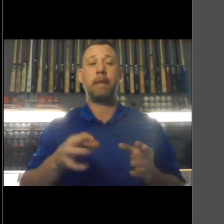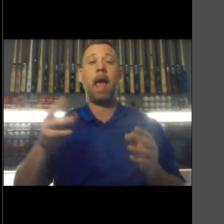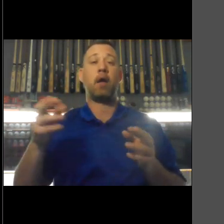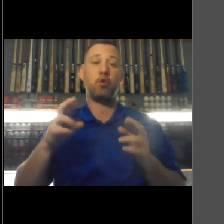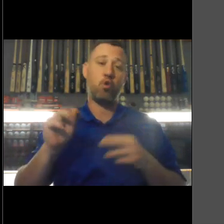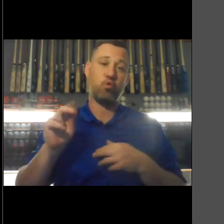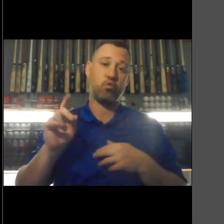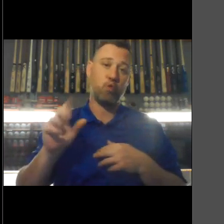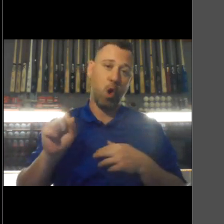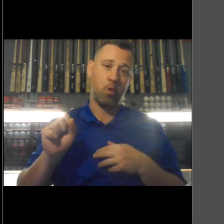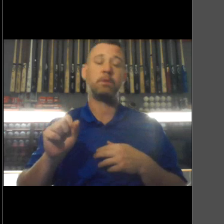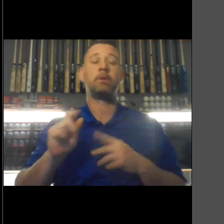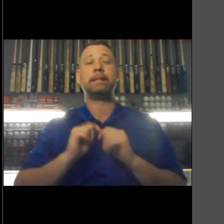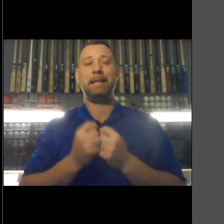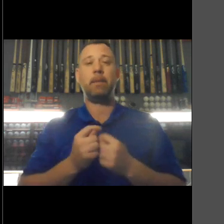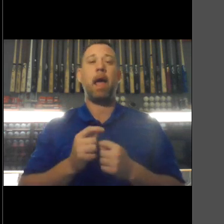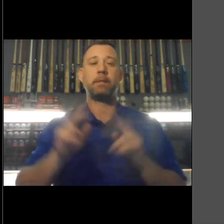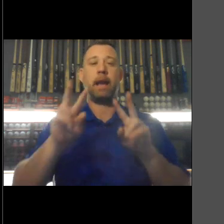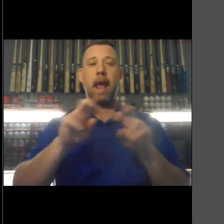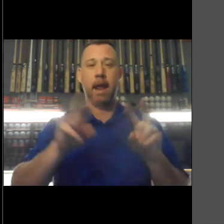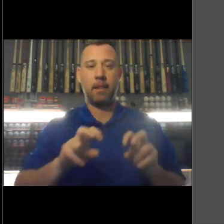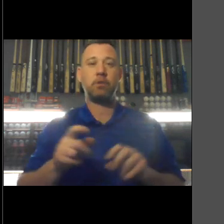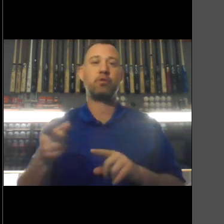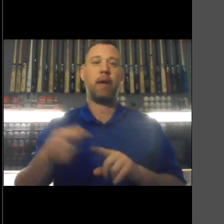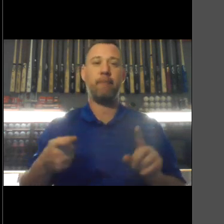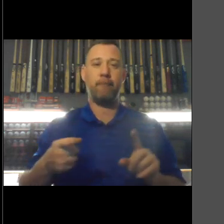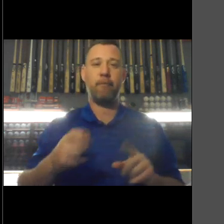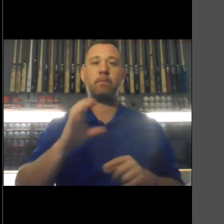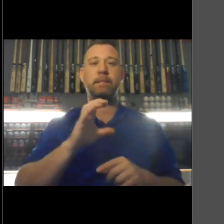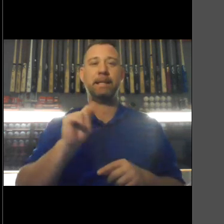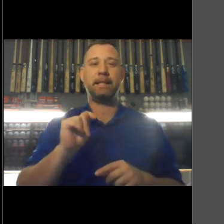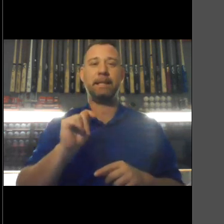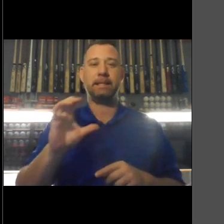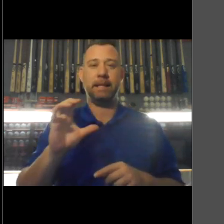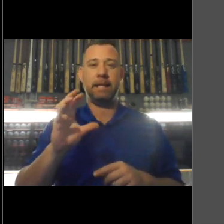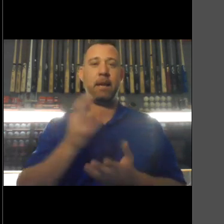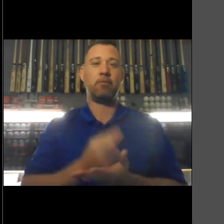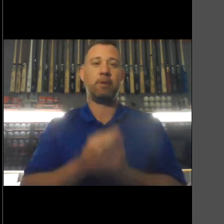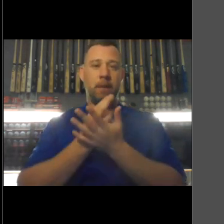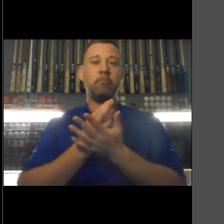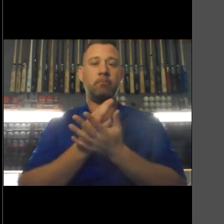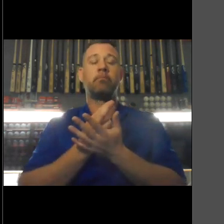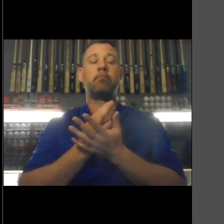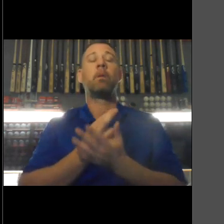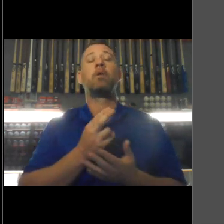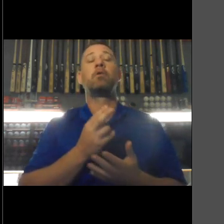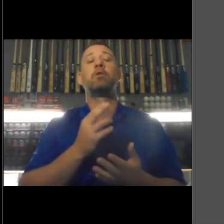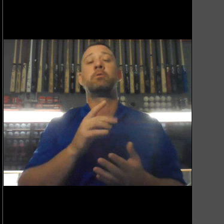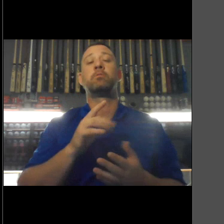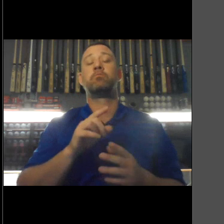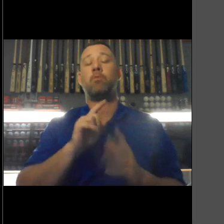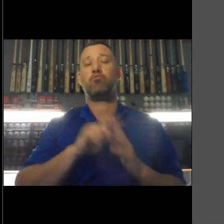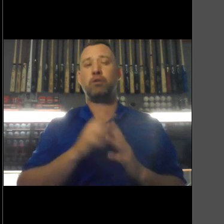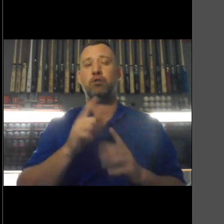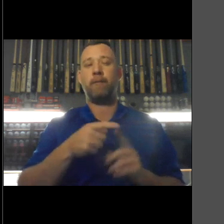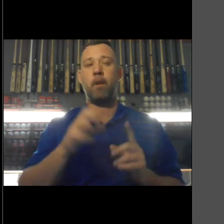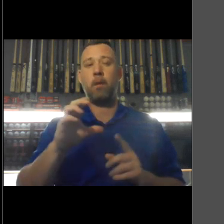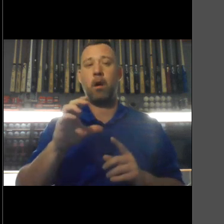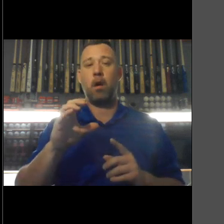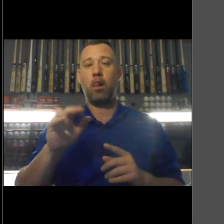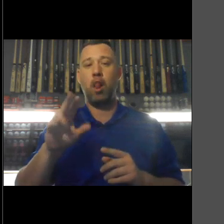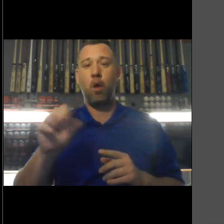program analyst. She came from the California Department of Corrections and Rehabilitation. She's originally from the Clovis area, and she moved to